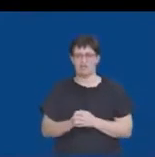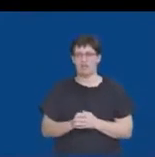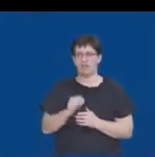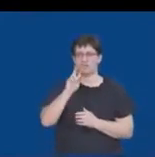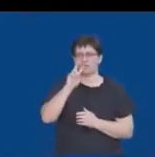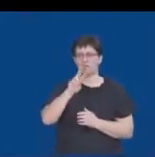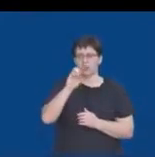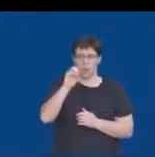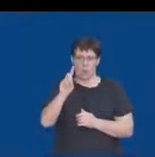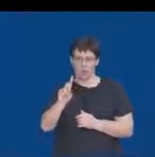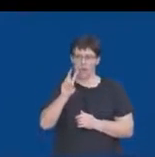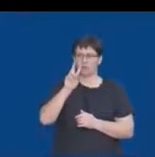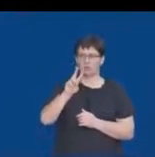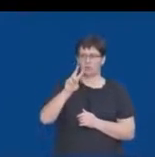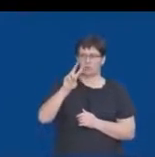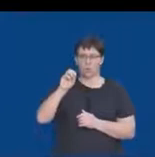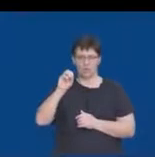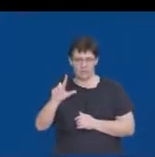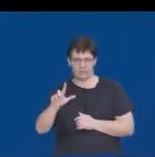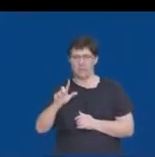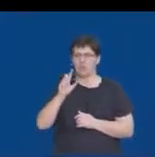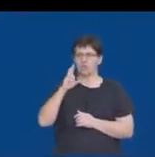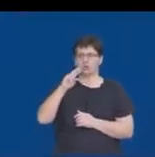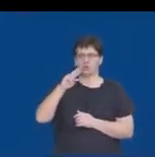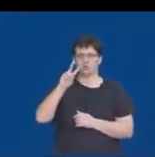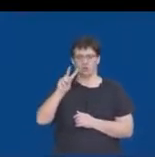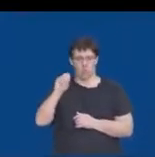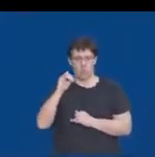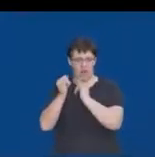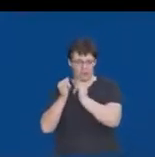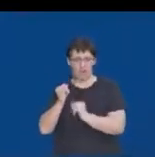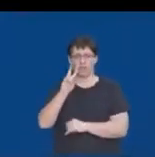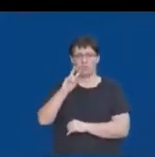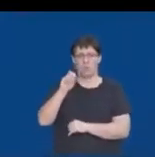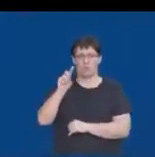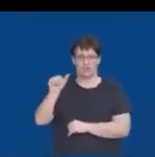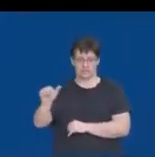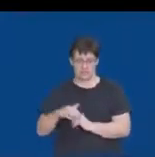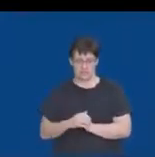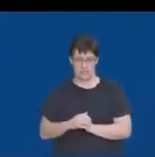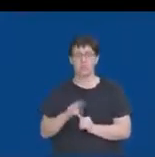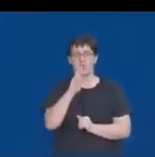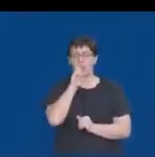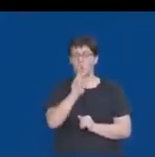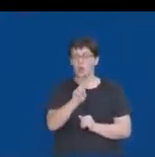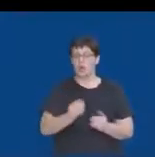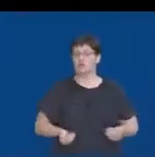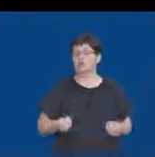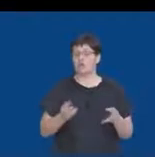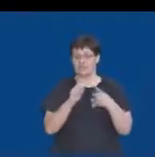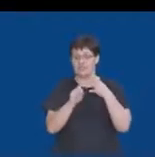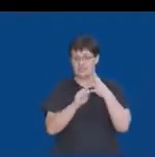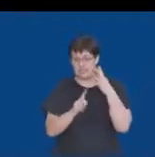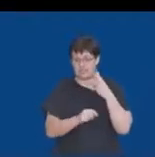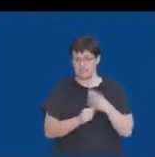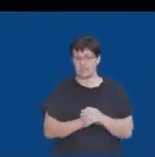2001, 2007, 2011, and 2016. Now what we're looking at is the amenities or the services.